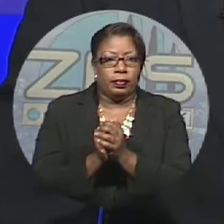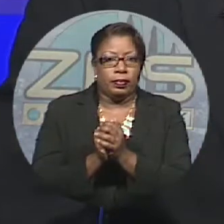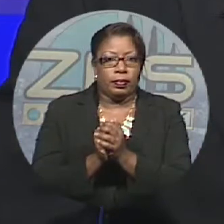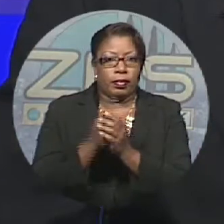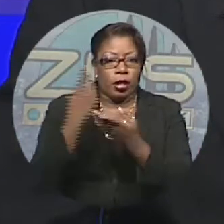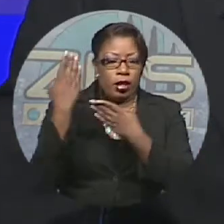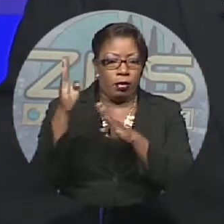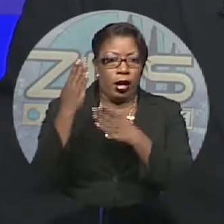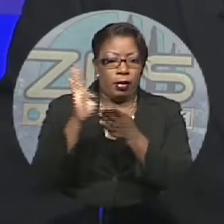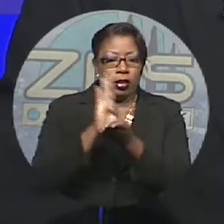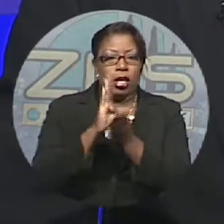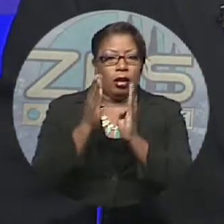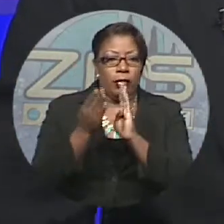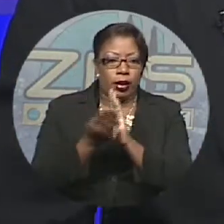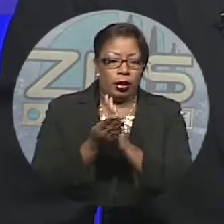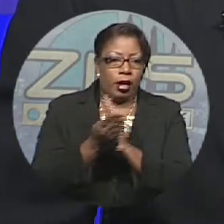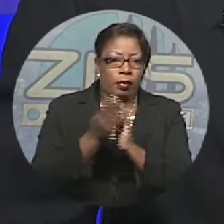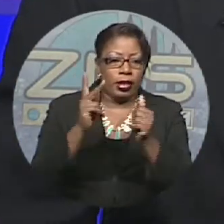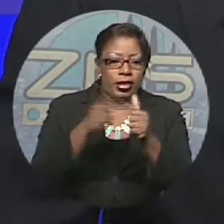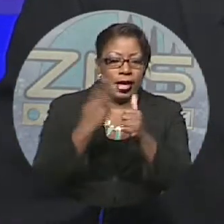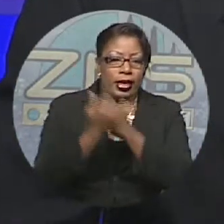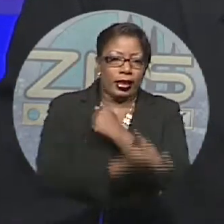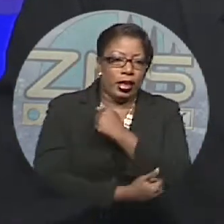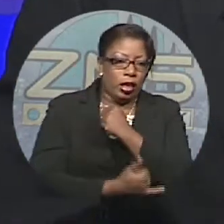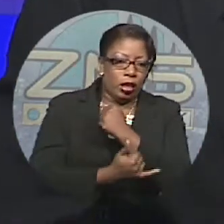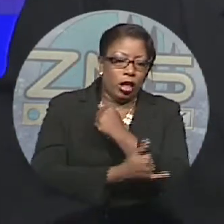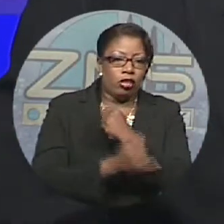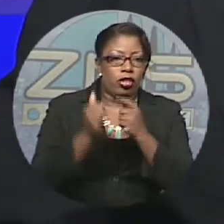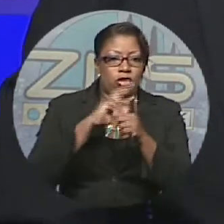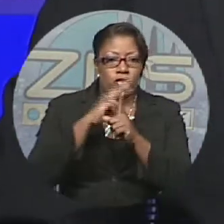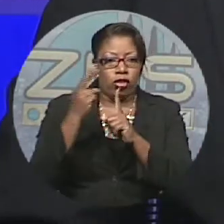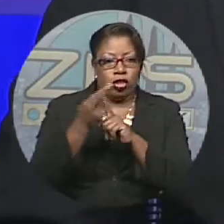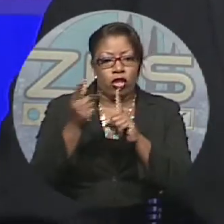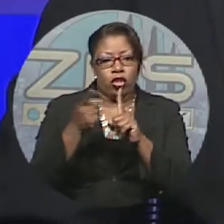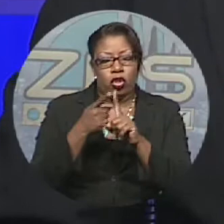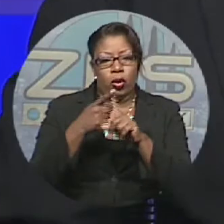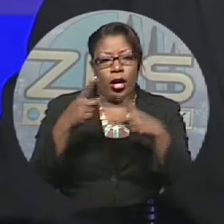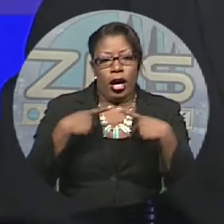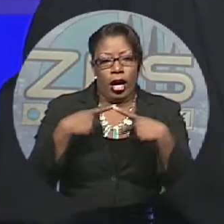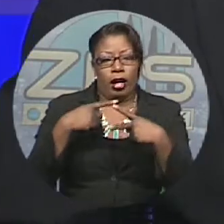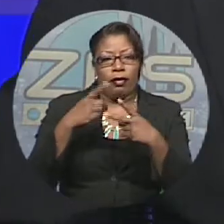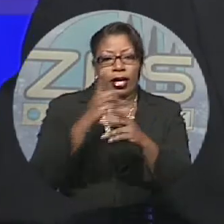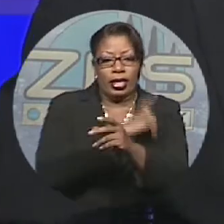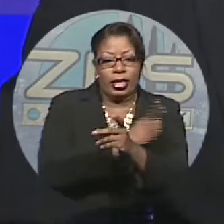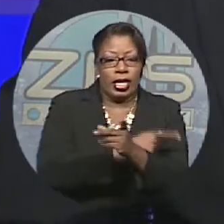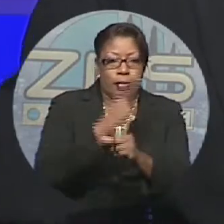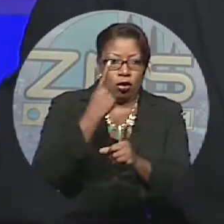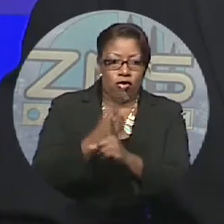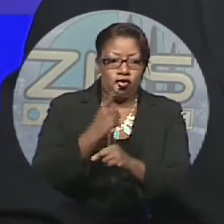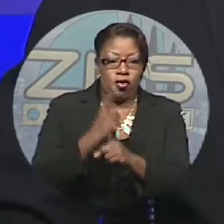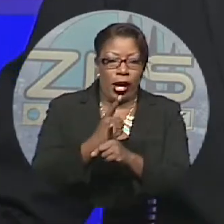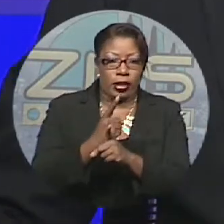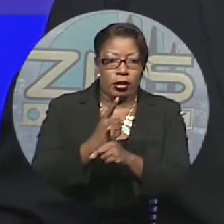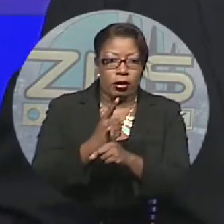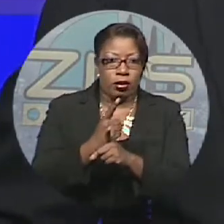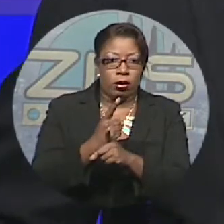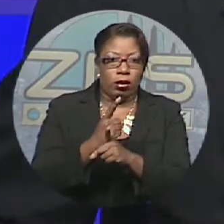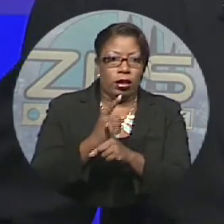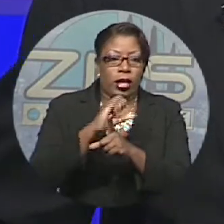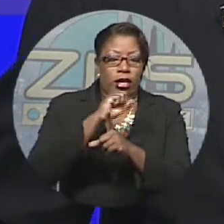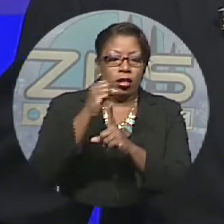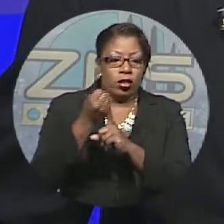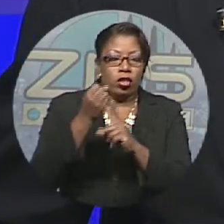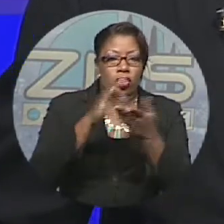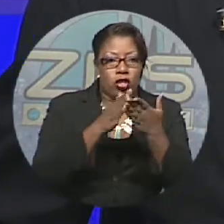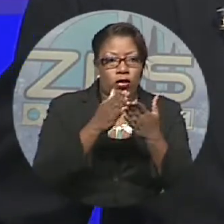The Bahamas becomes only the second country in the region to legislate disabled rights. Member of Parliament for Yamacraw, Minister of Social Services and